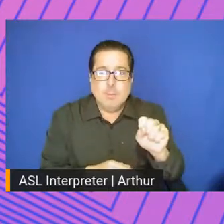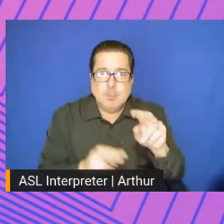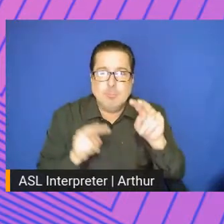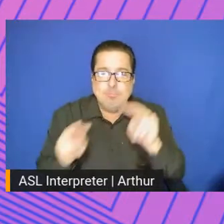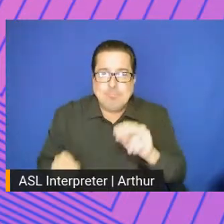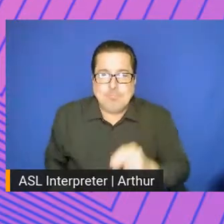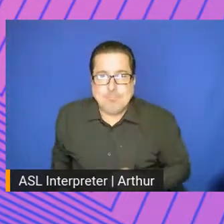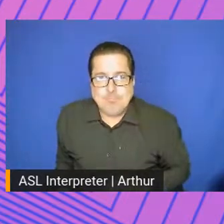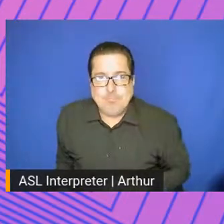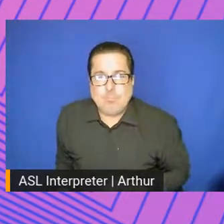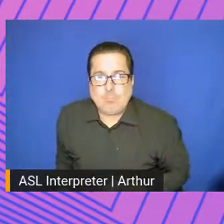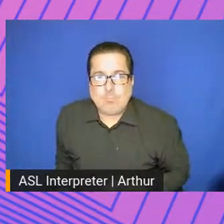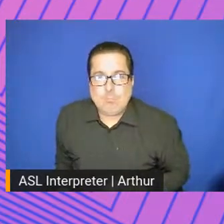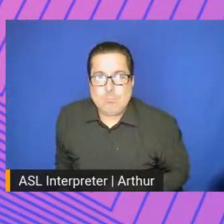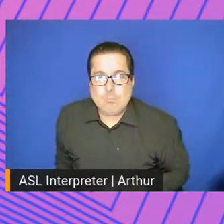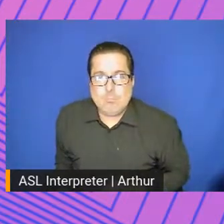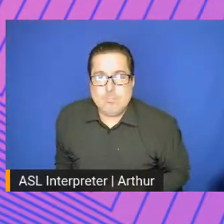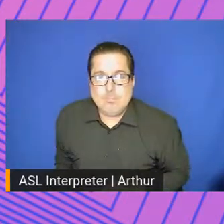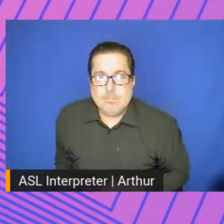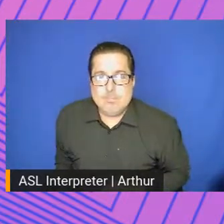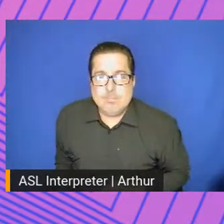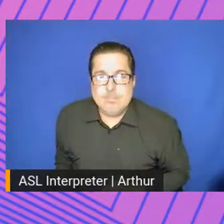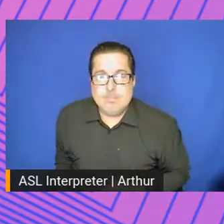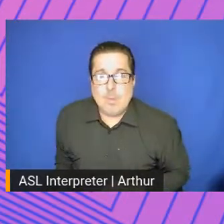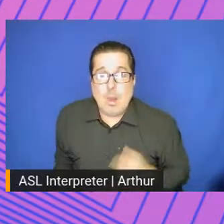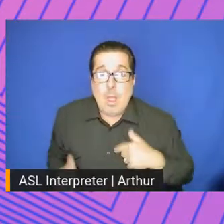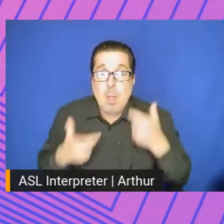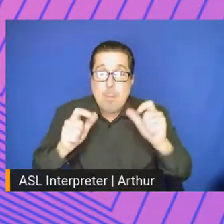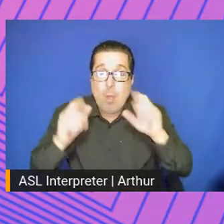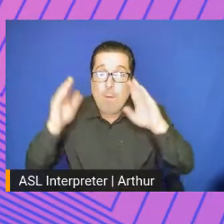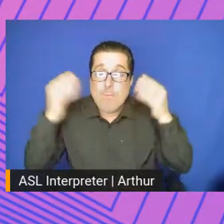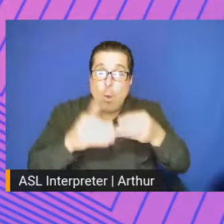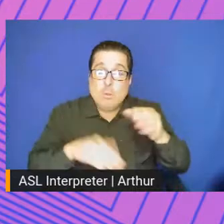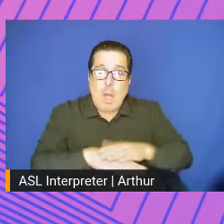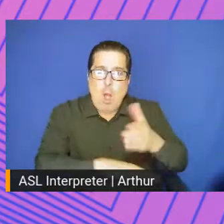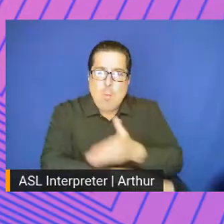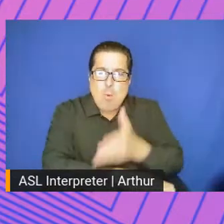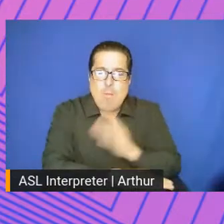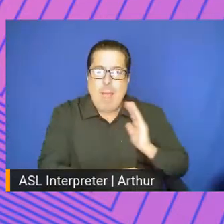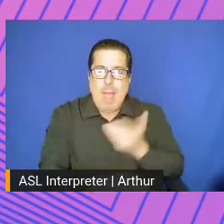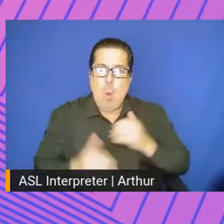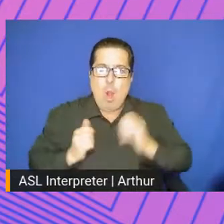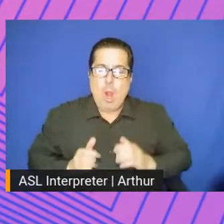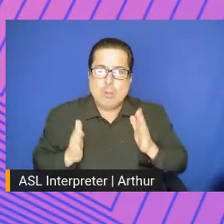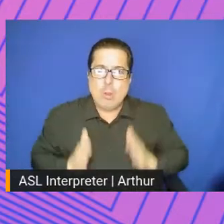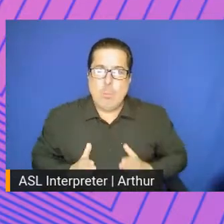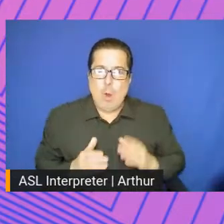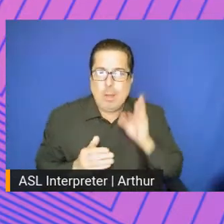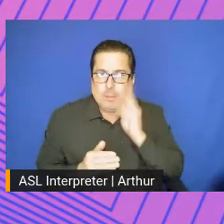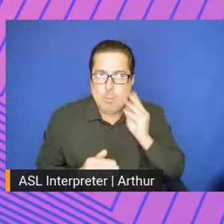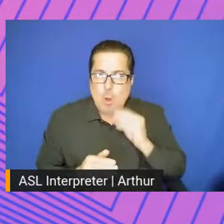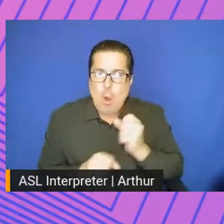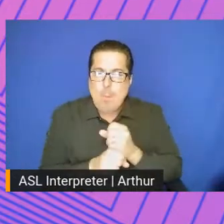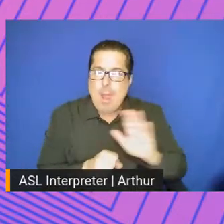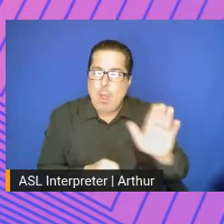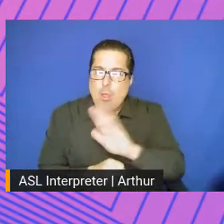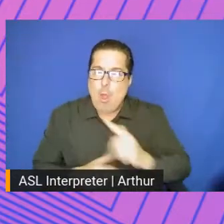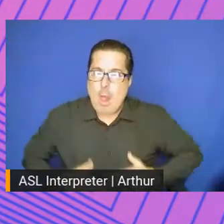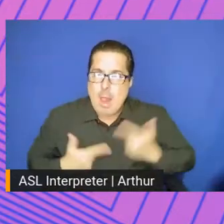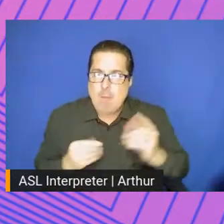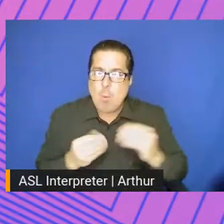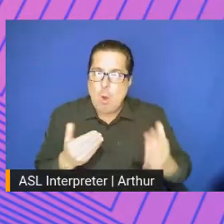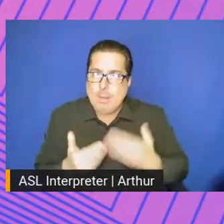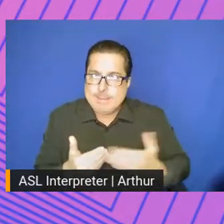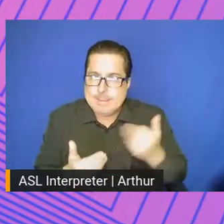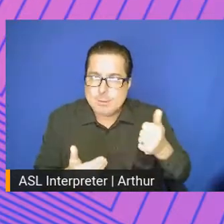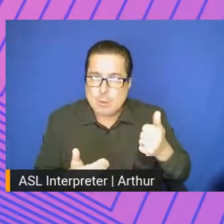As I mentioned at the beginning, our biggest focus is on improving our customer experience and make their life simpler, your life simpler.